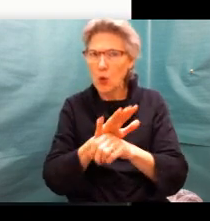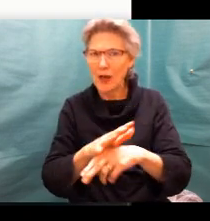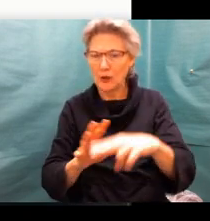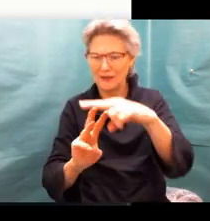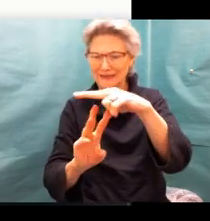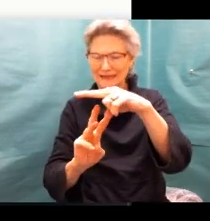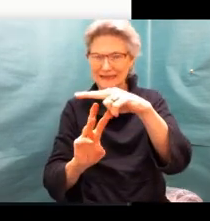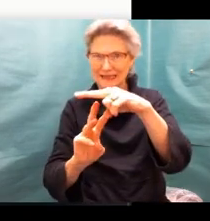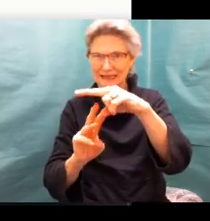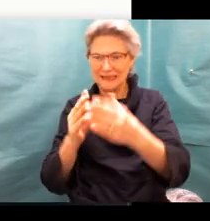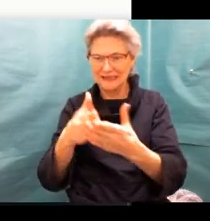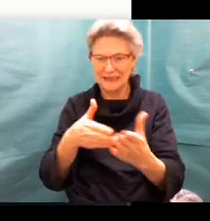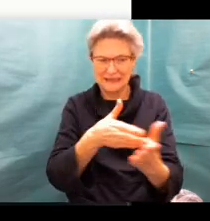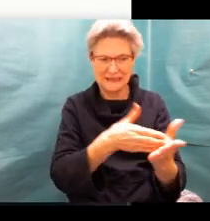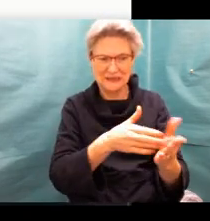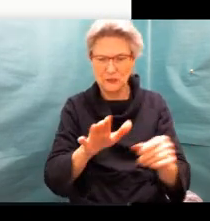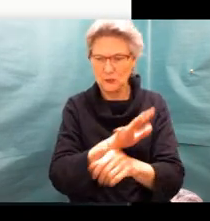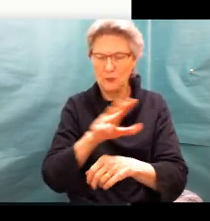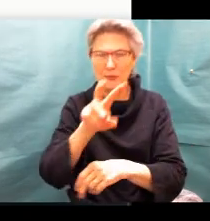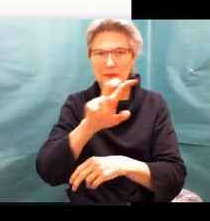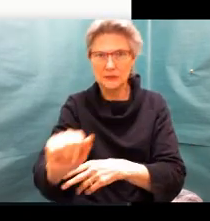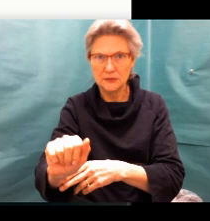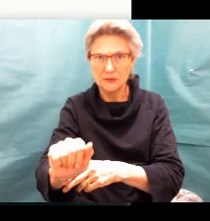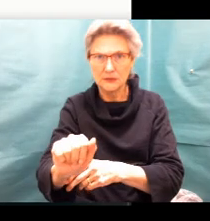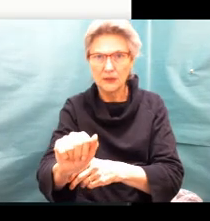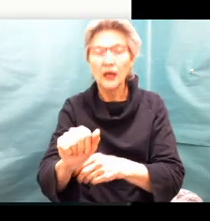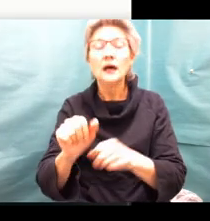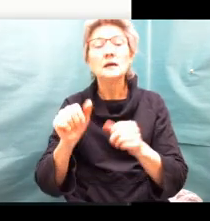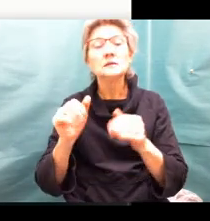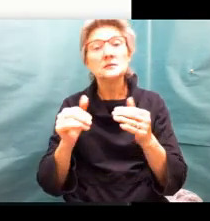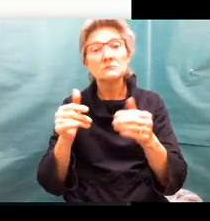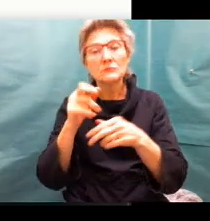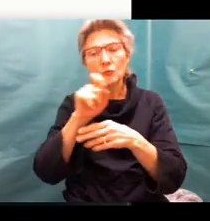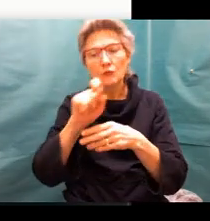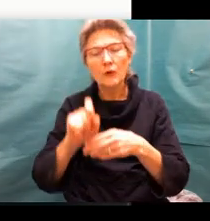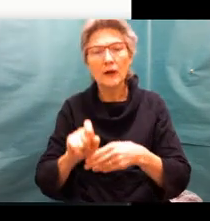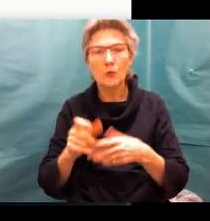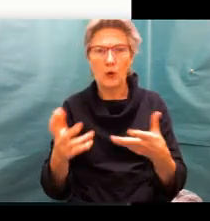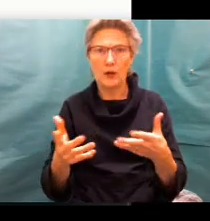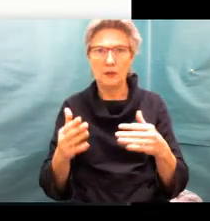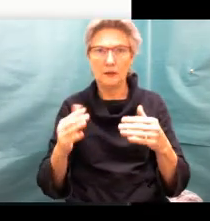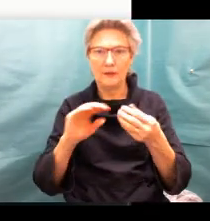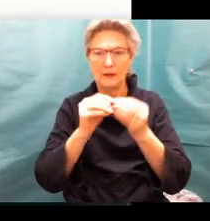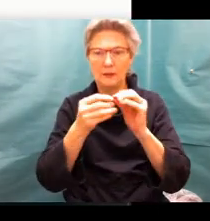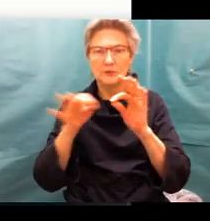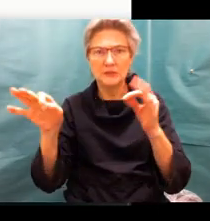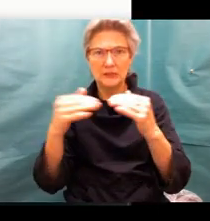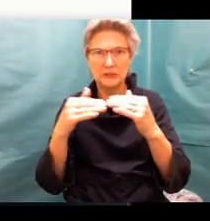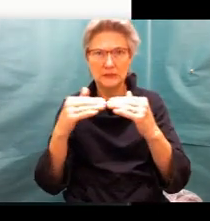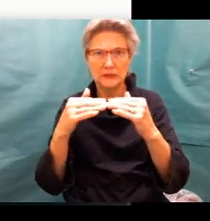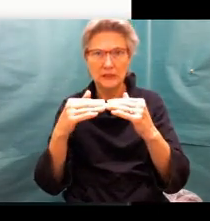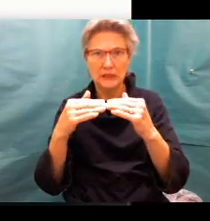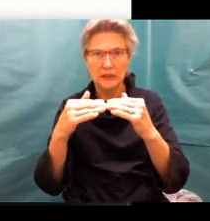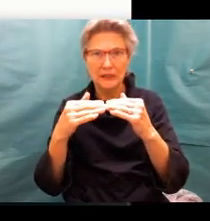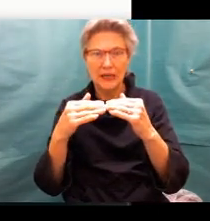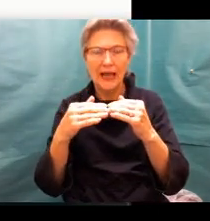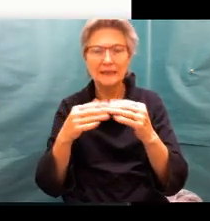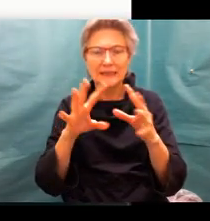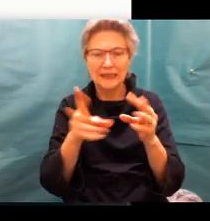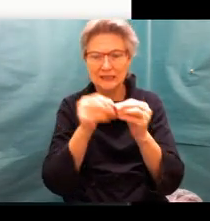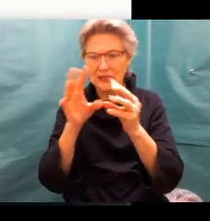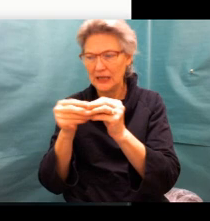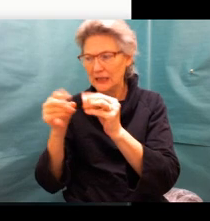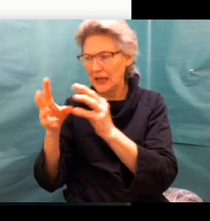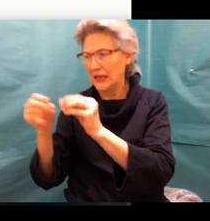that there were 6 slices in the whole pizza. So I'm going to write this equation as a repeated addition